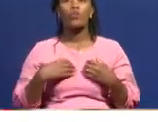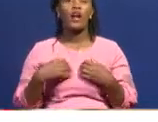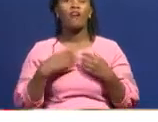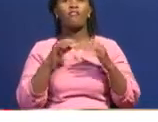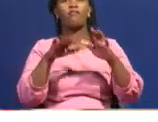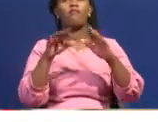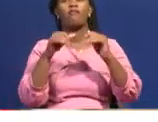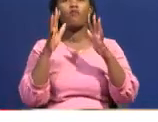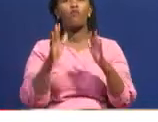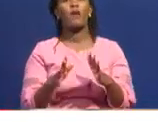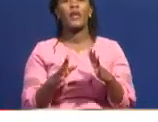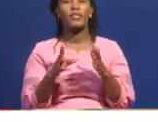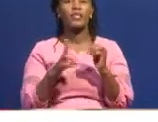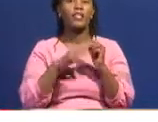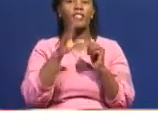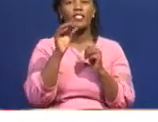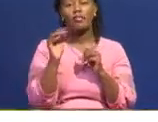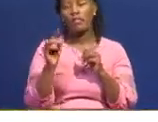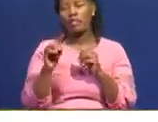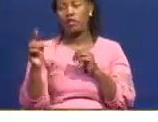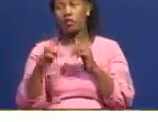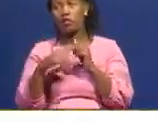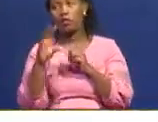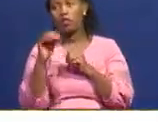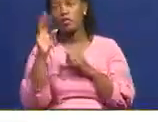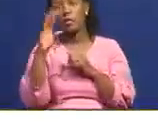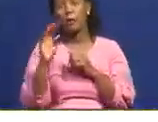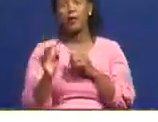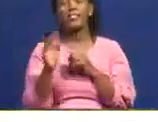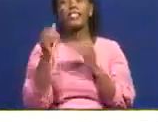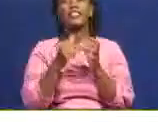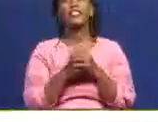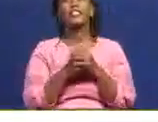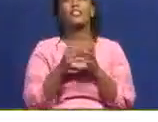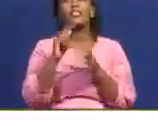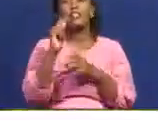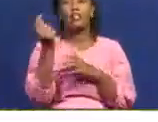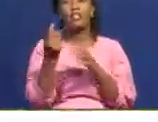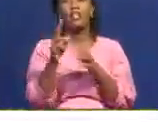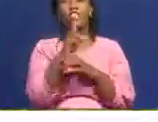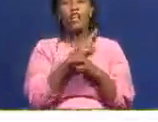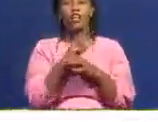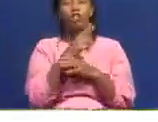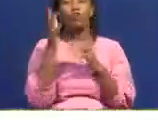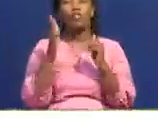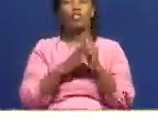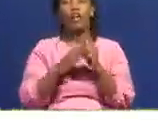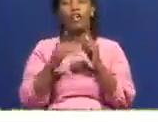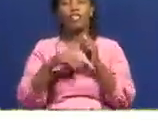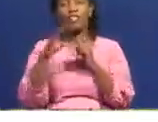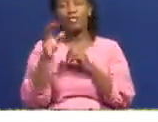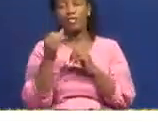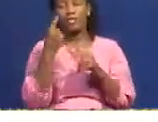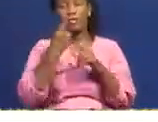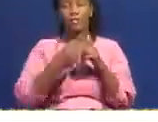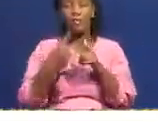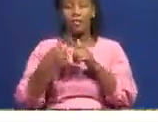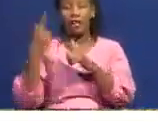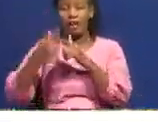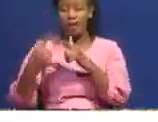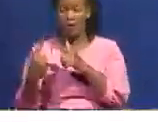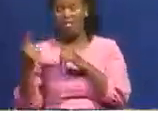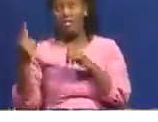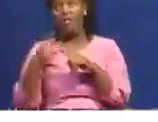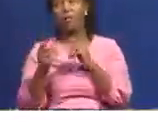use certified seed. That will increase production. Kenya consumes 950,000 metric tons of rice annually, while production